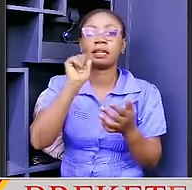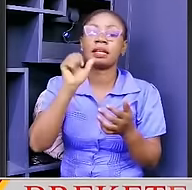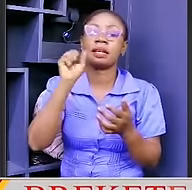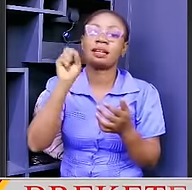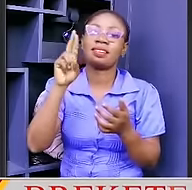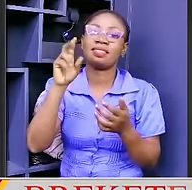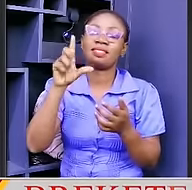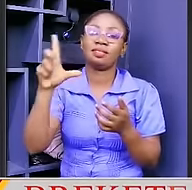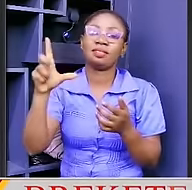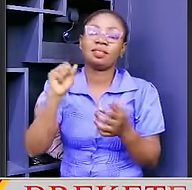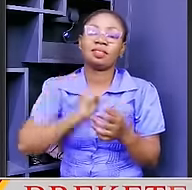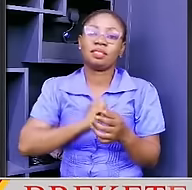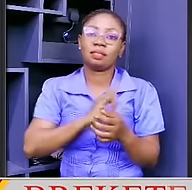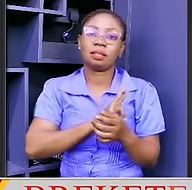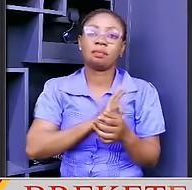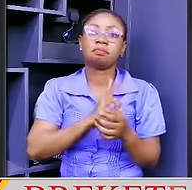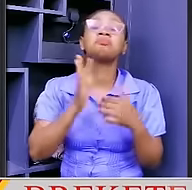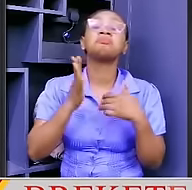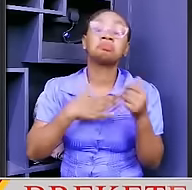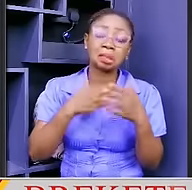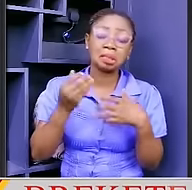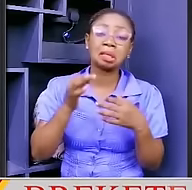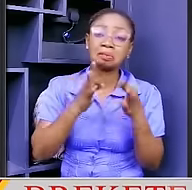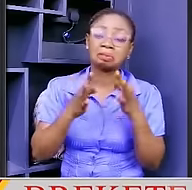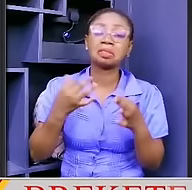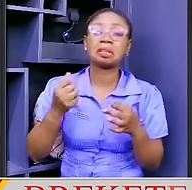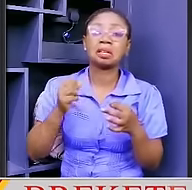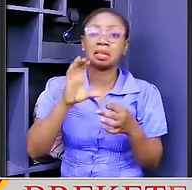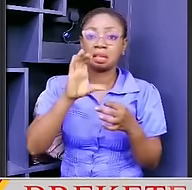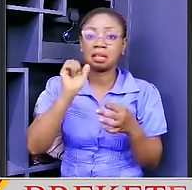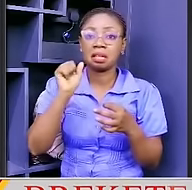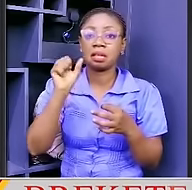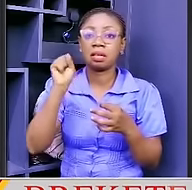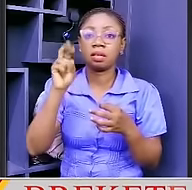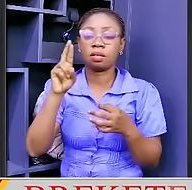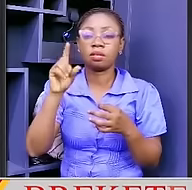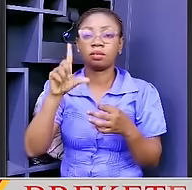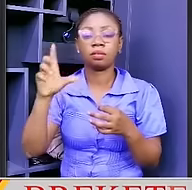sir. So even if na casual staff, 13 years.